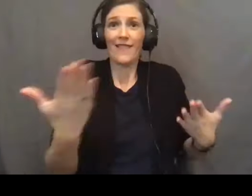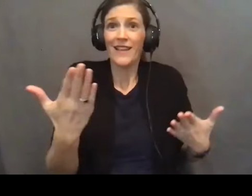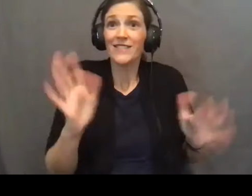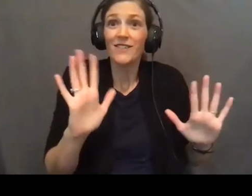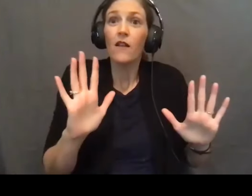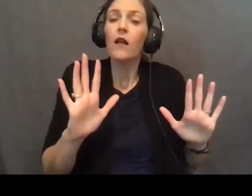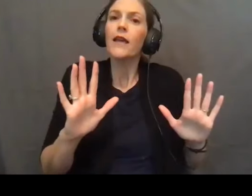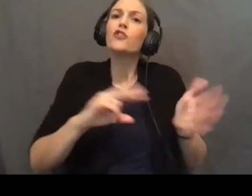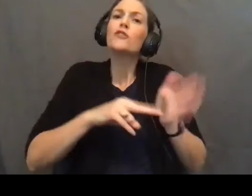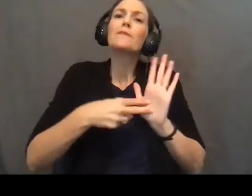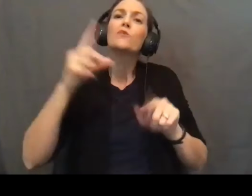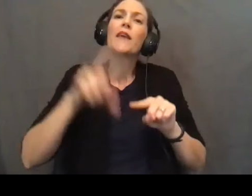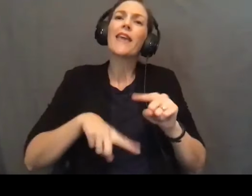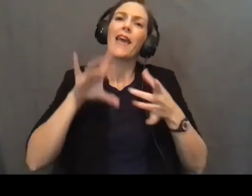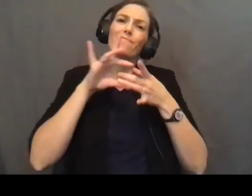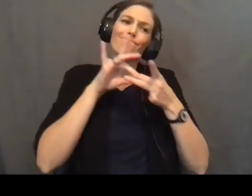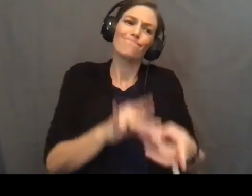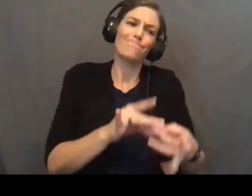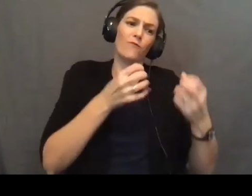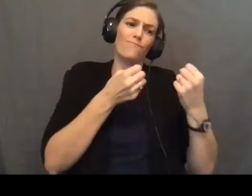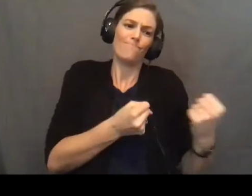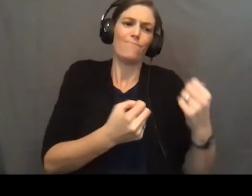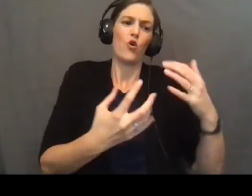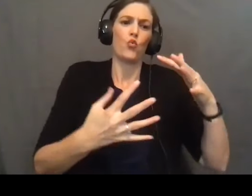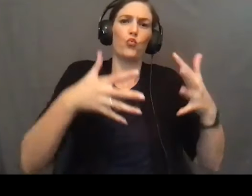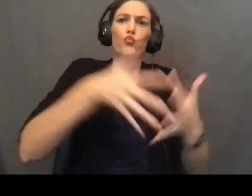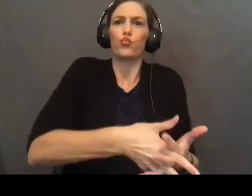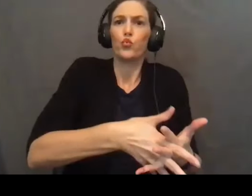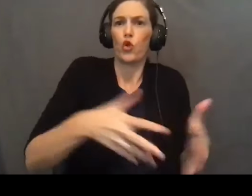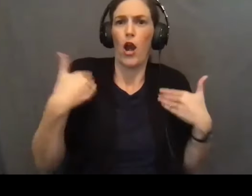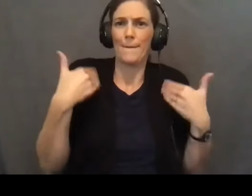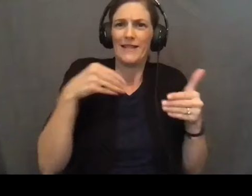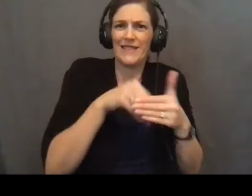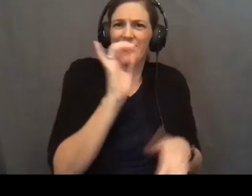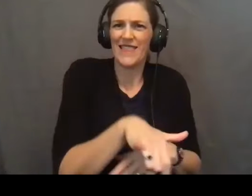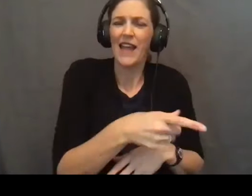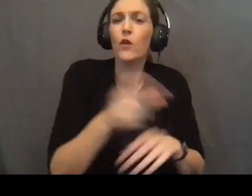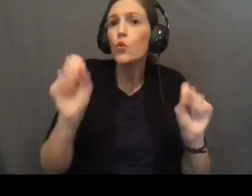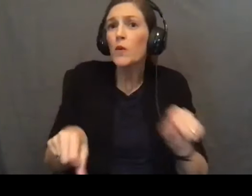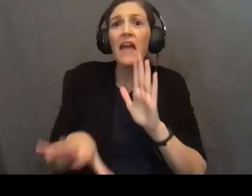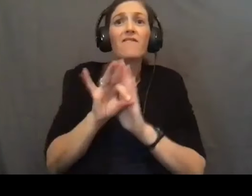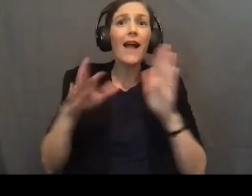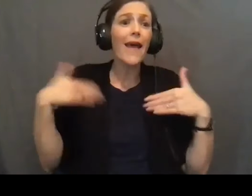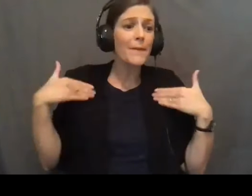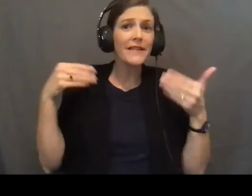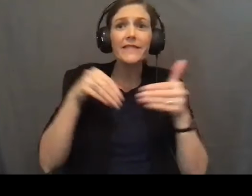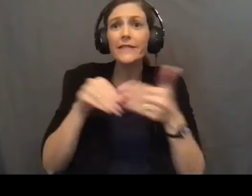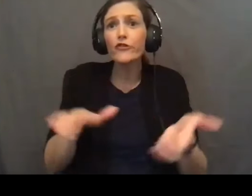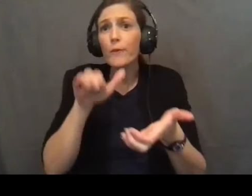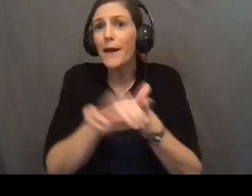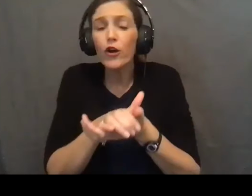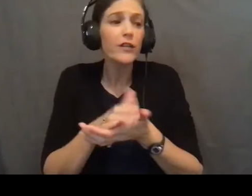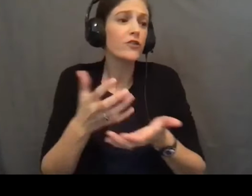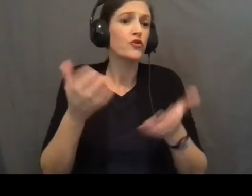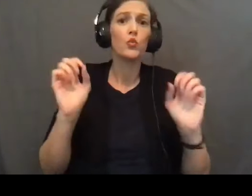means we can't anchor our happiness and joy in those things. You can certainly find happiness in your marital relationship. You can find